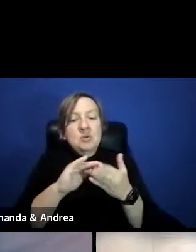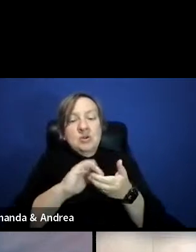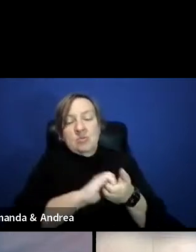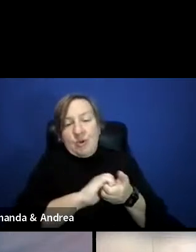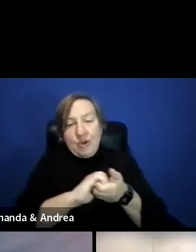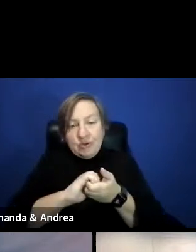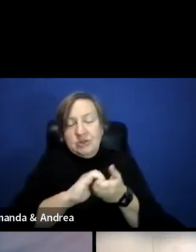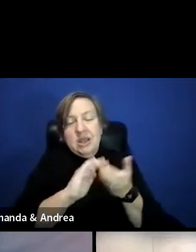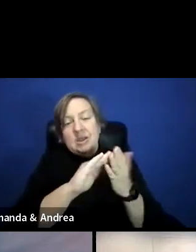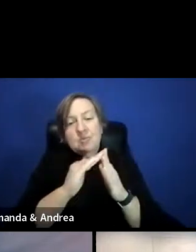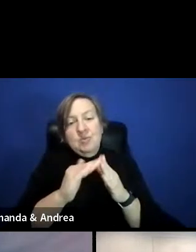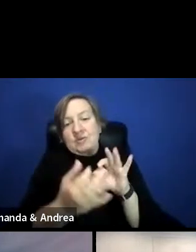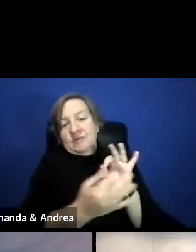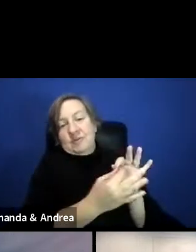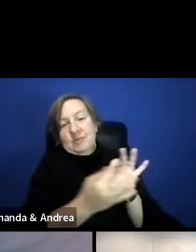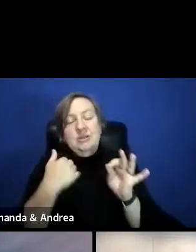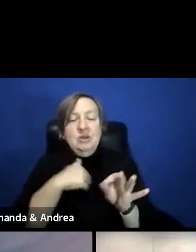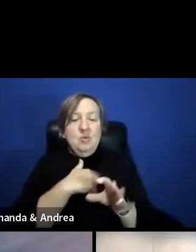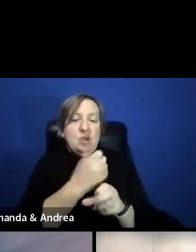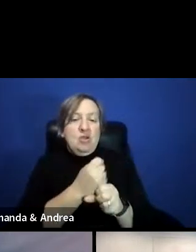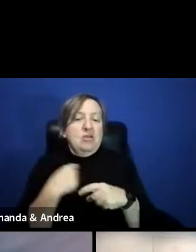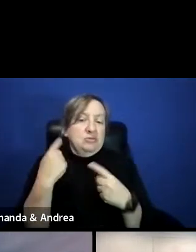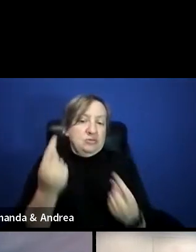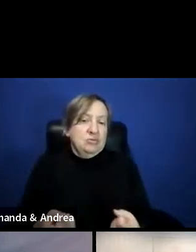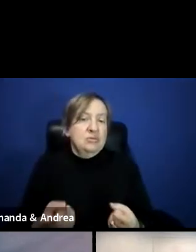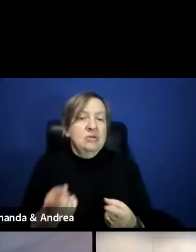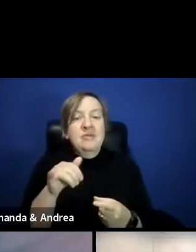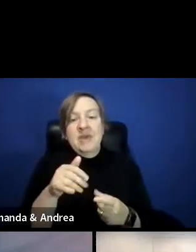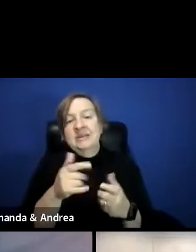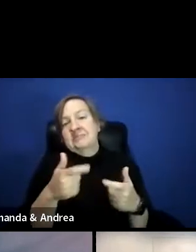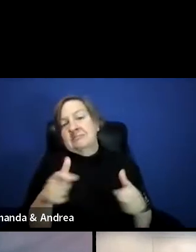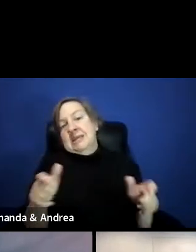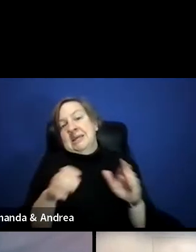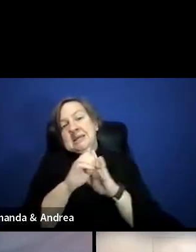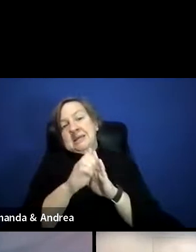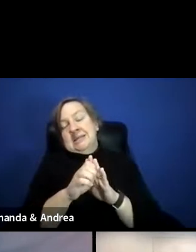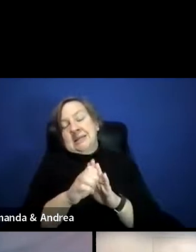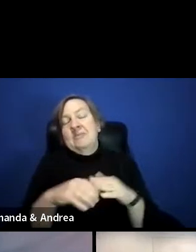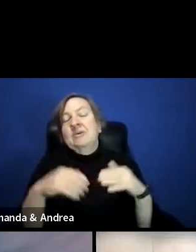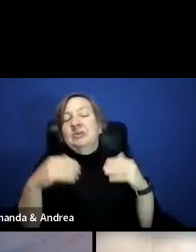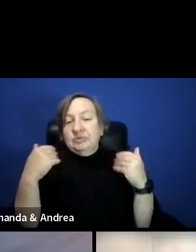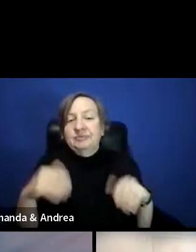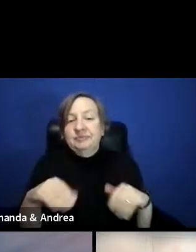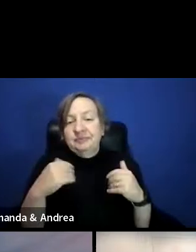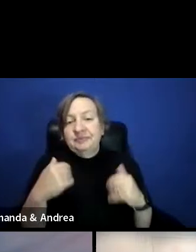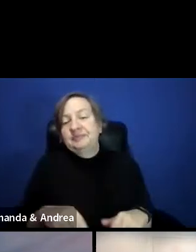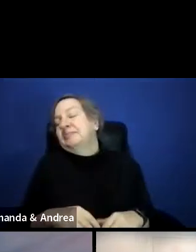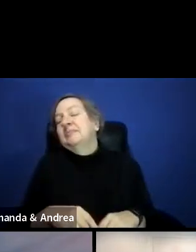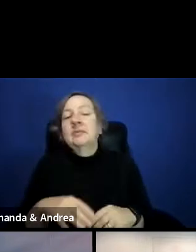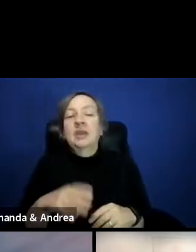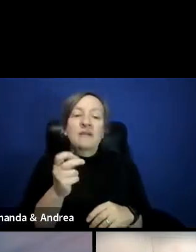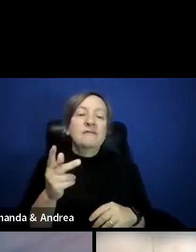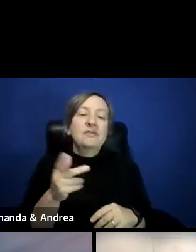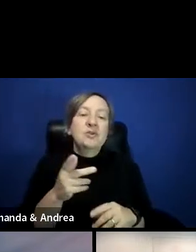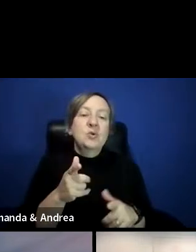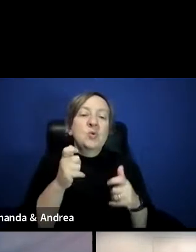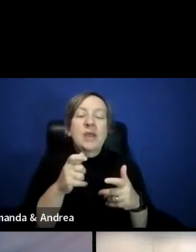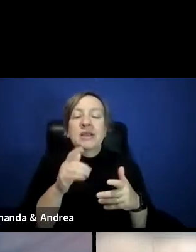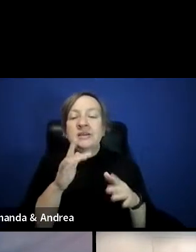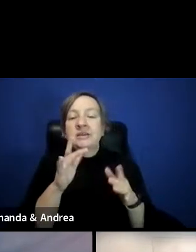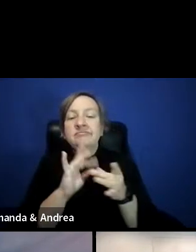community input that we've received to date. So that's a key example and probably the biggest one. A couple quick hits on two